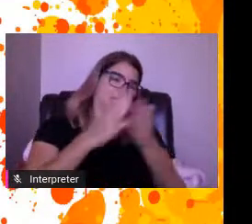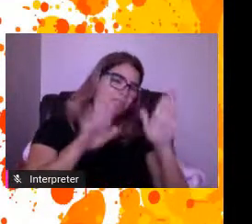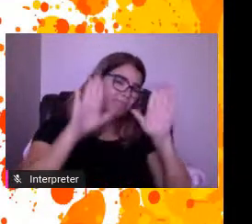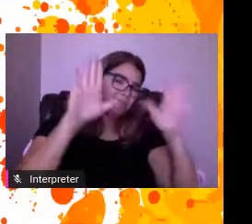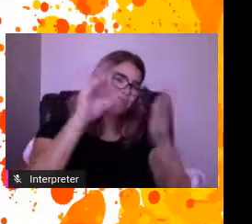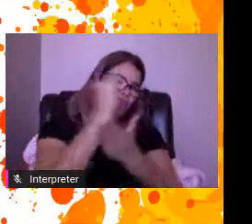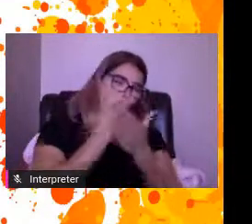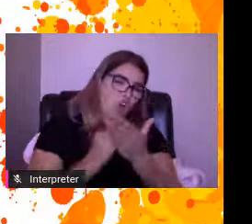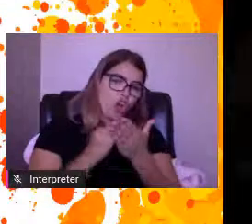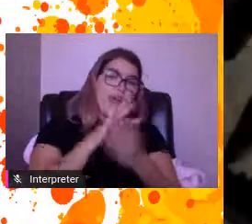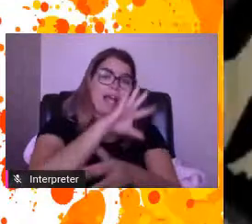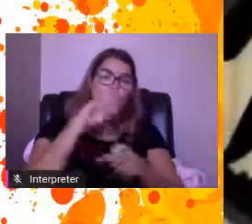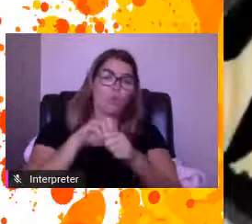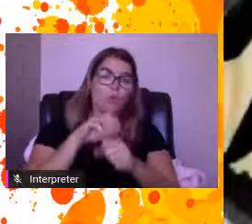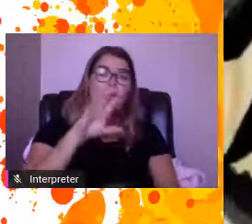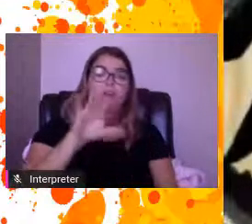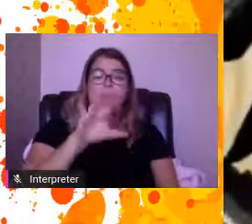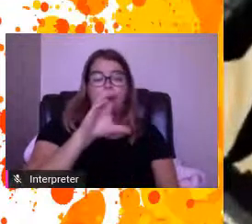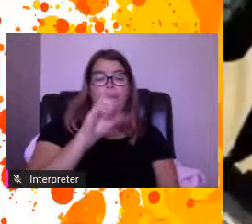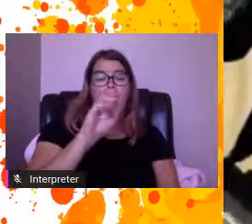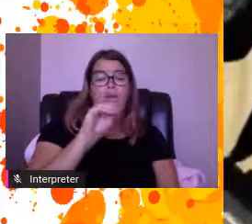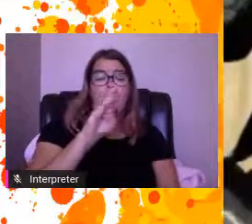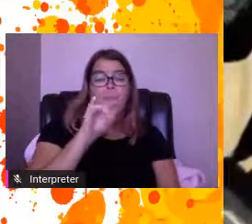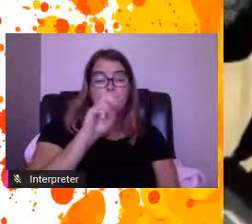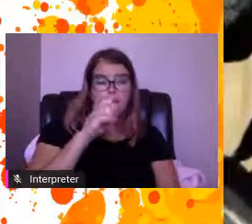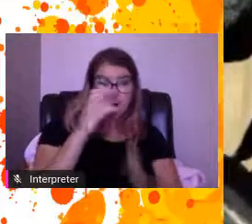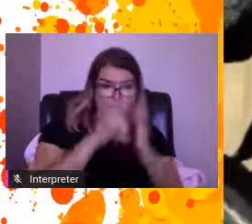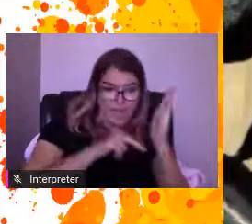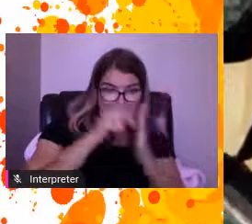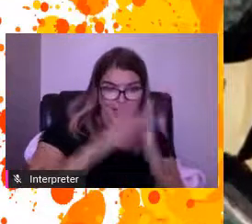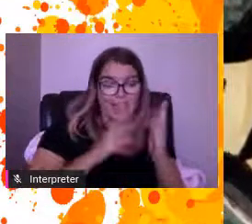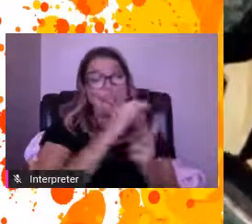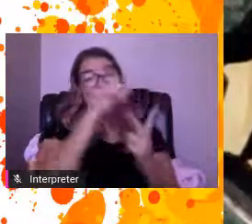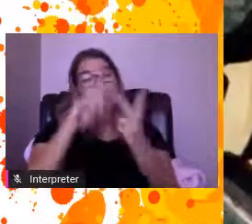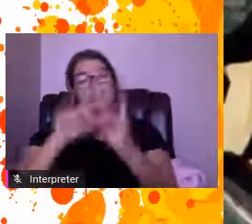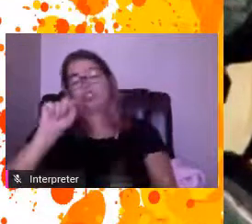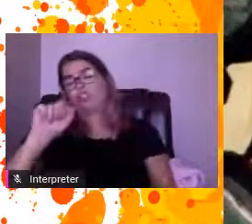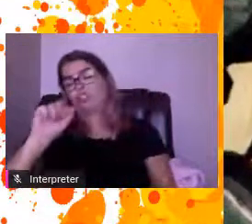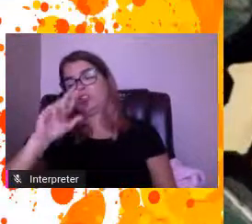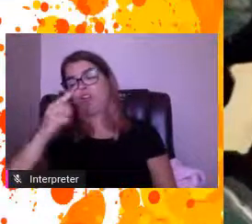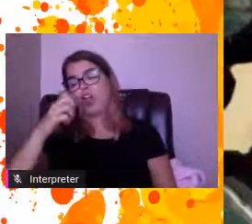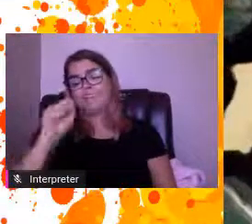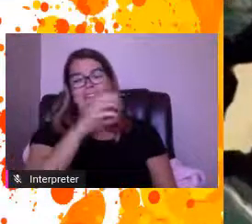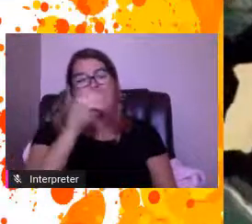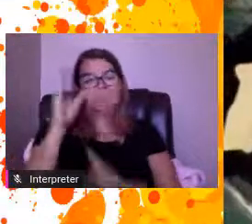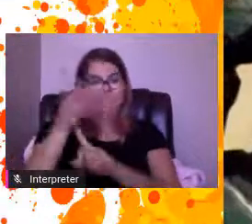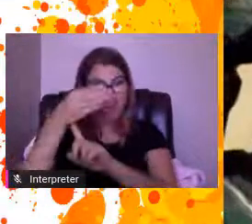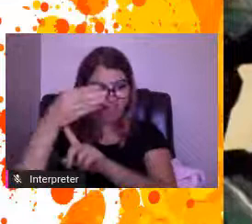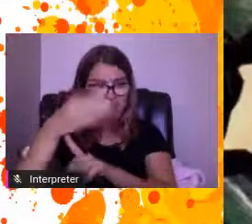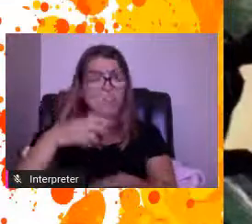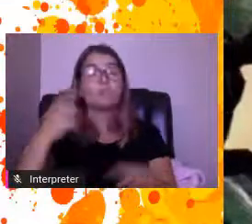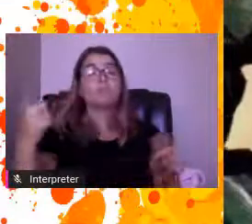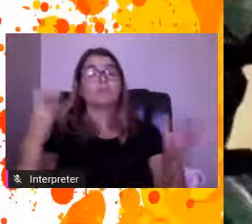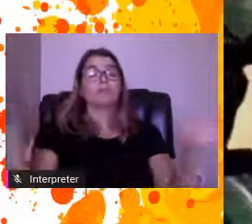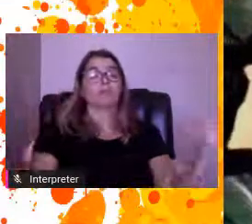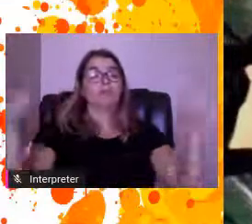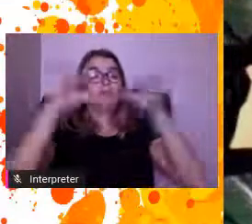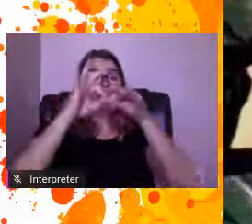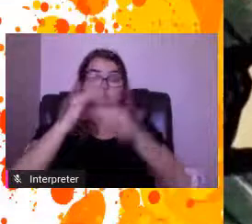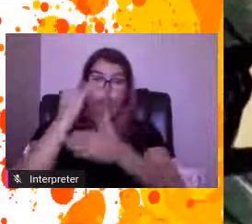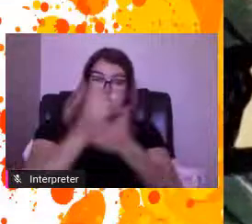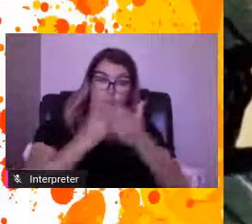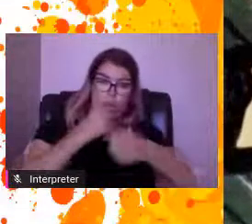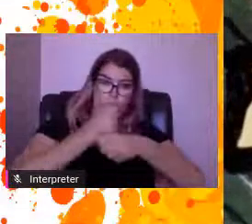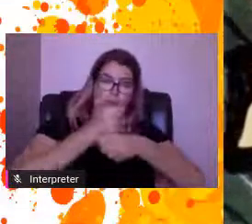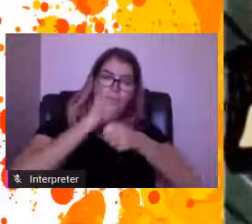including Rauschenberg's combine paintings and Johns's targets and flags. Together, they confected a style of art making that celebrated